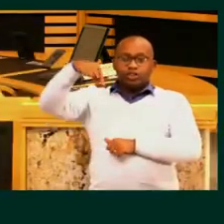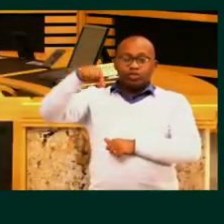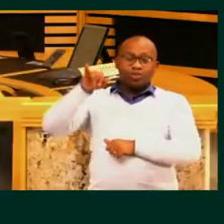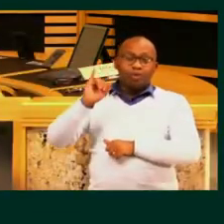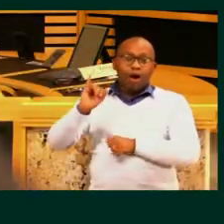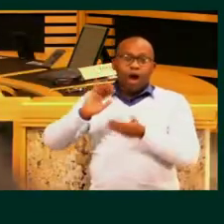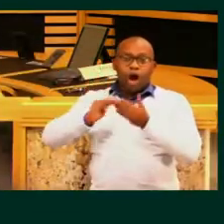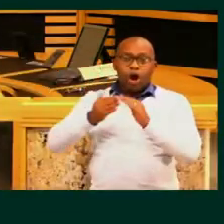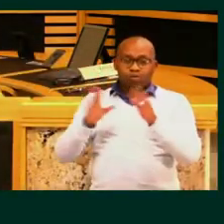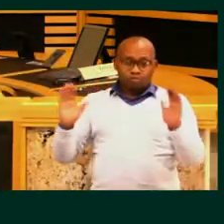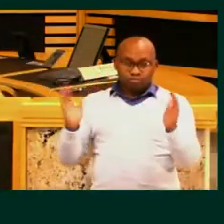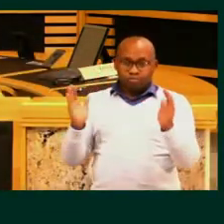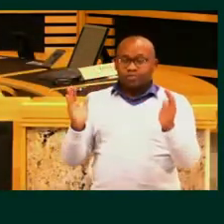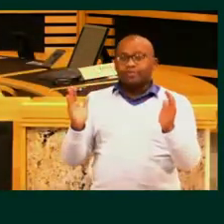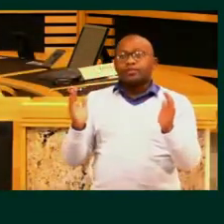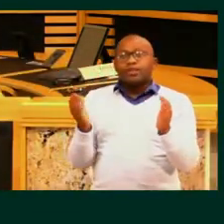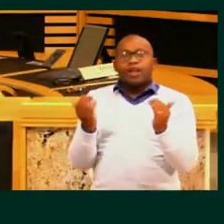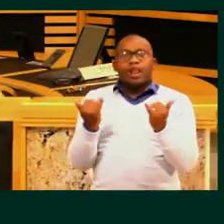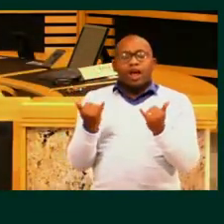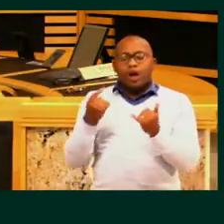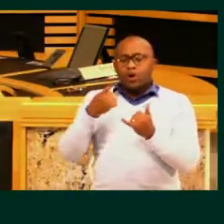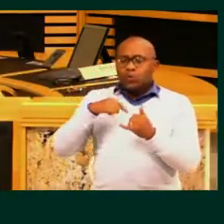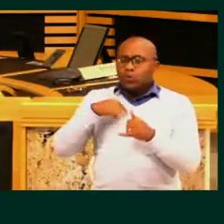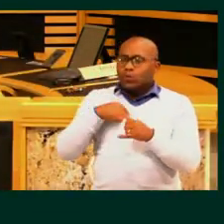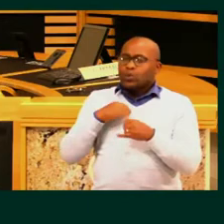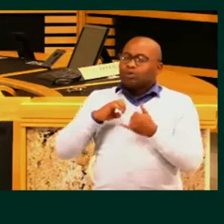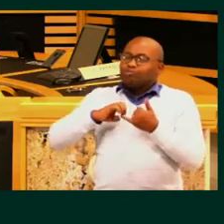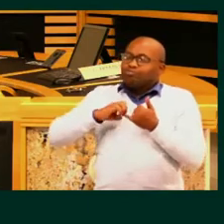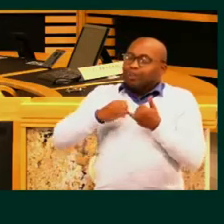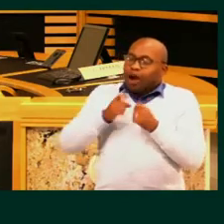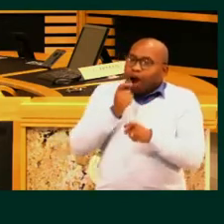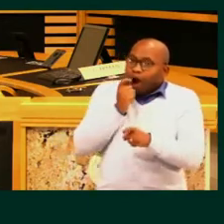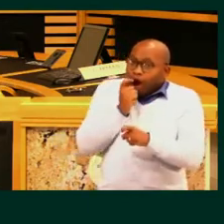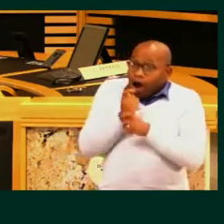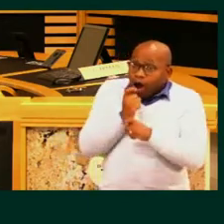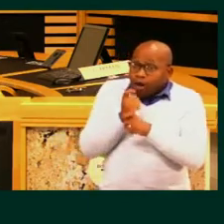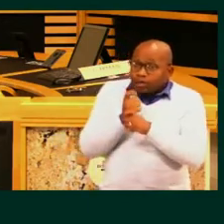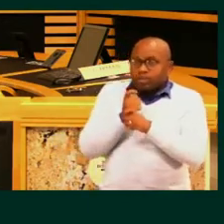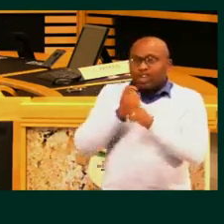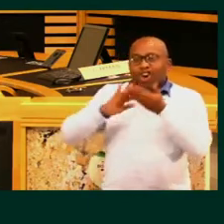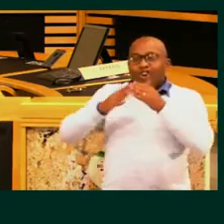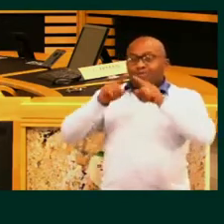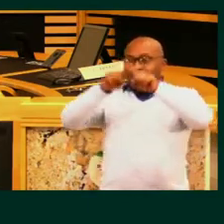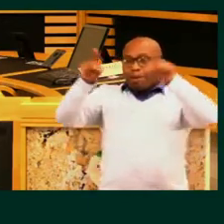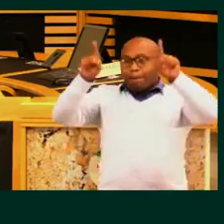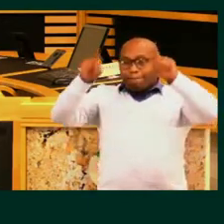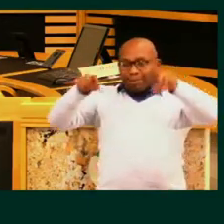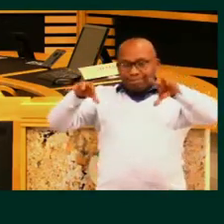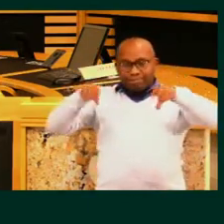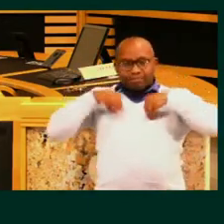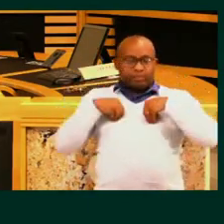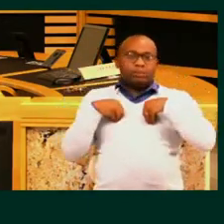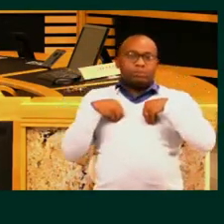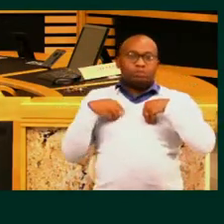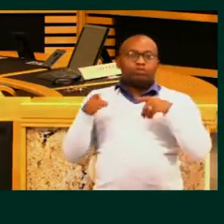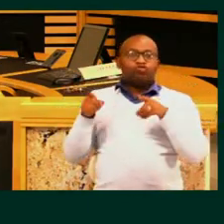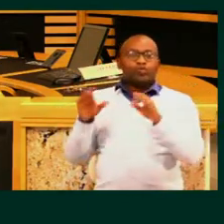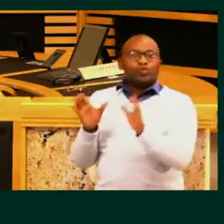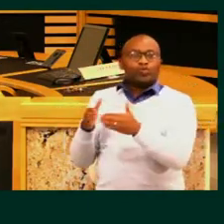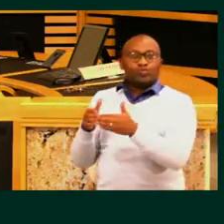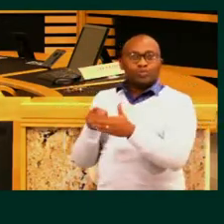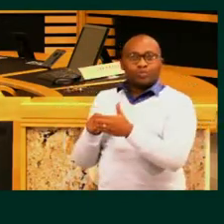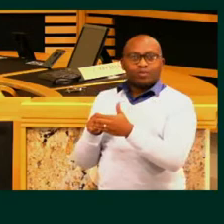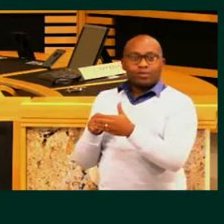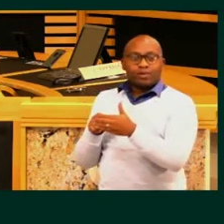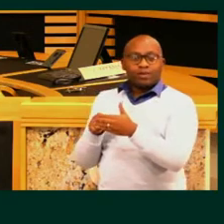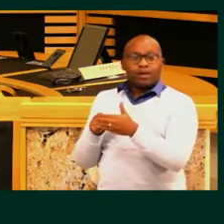we have been trying hard to the acceptance of the lgbtq IIA plus Community but still